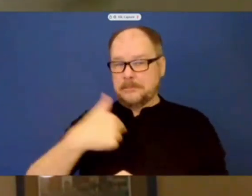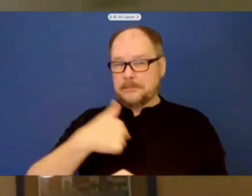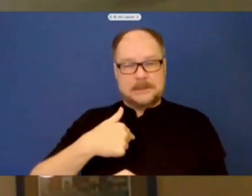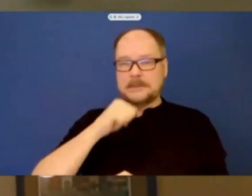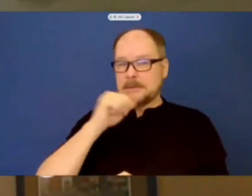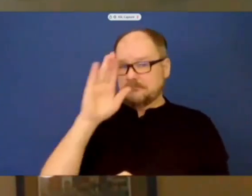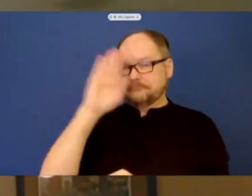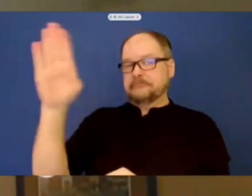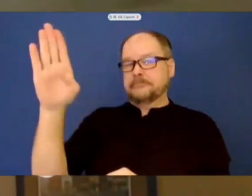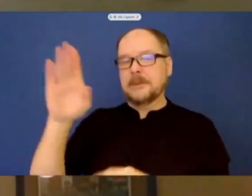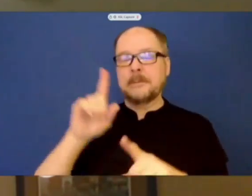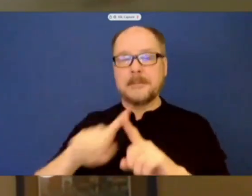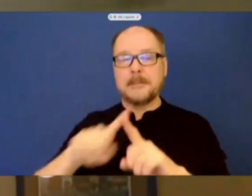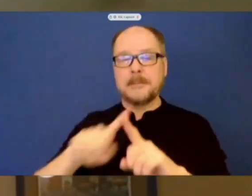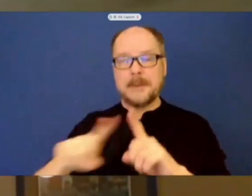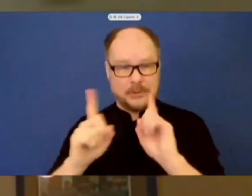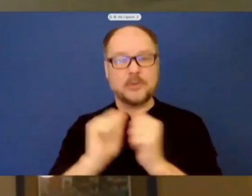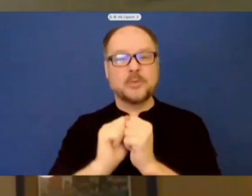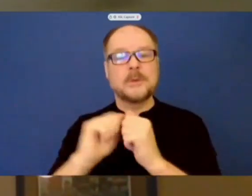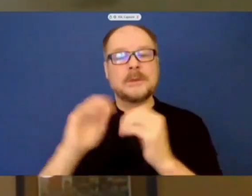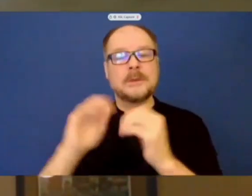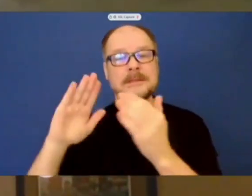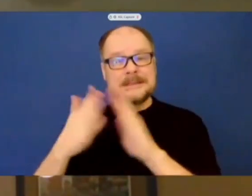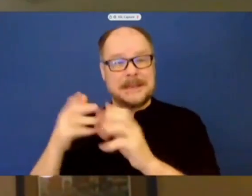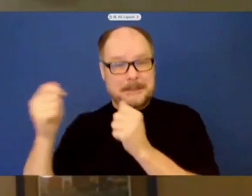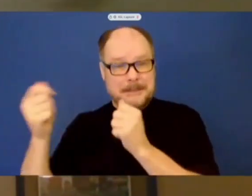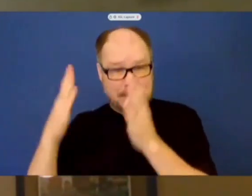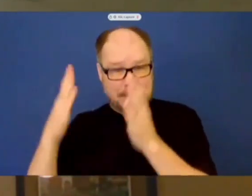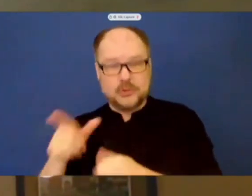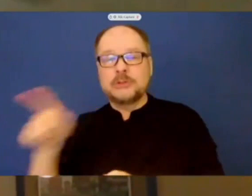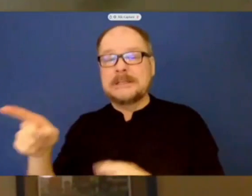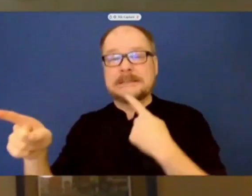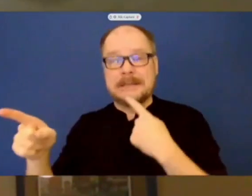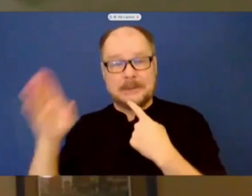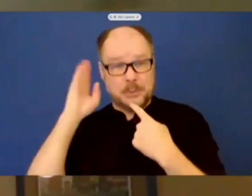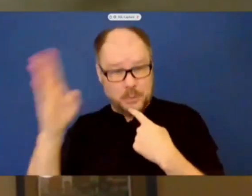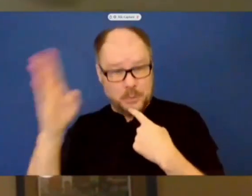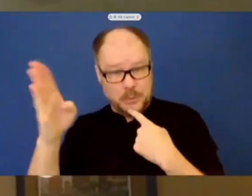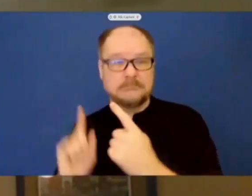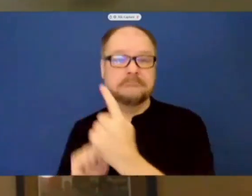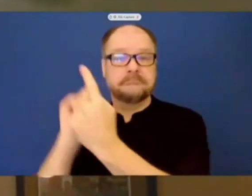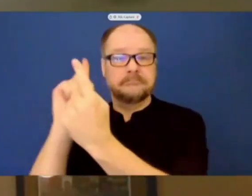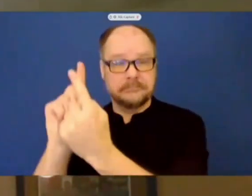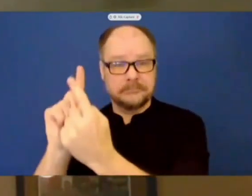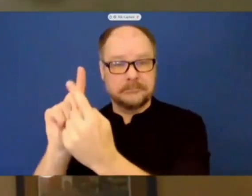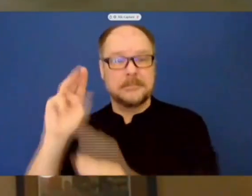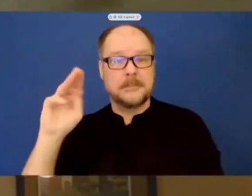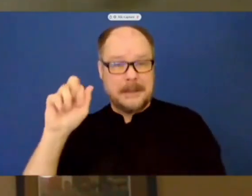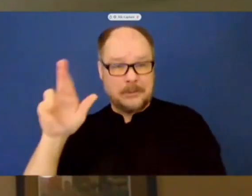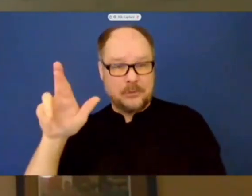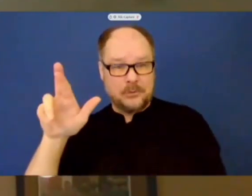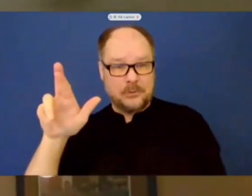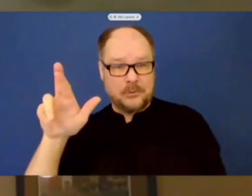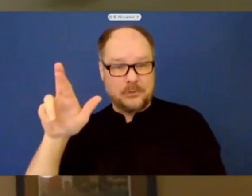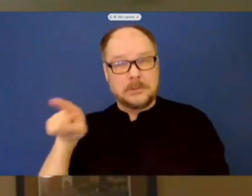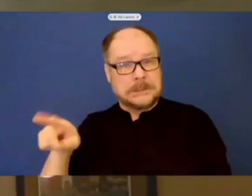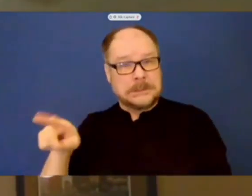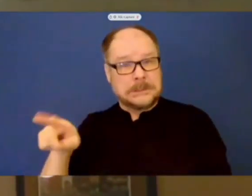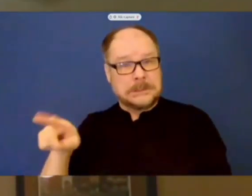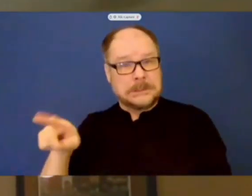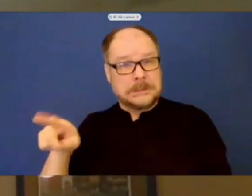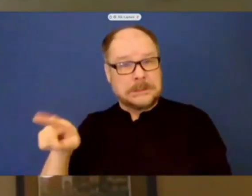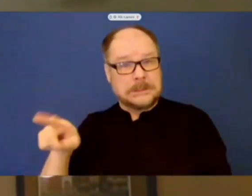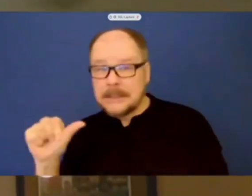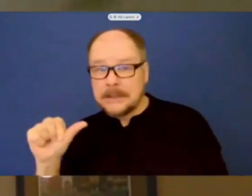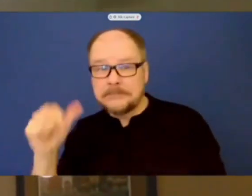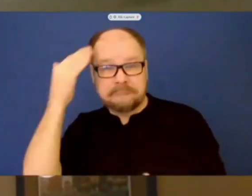was going to go back and have conversations with the mayor. I can't attest to whether or not that has happened or not, but my understanding was that the city manager was